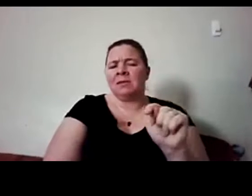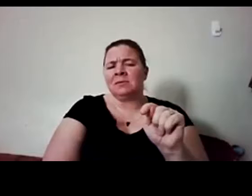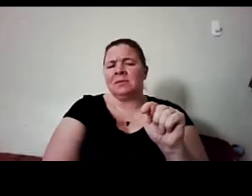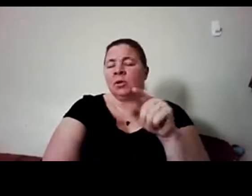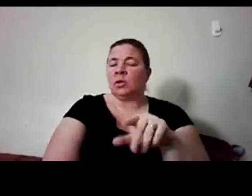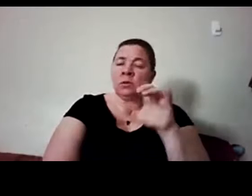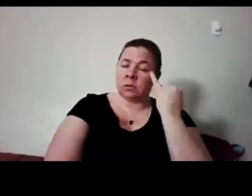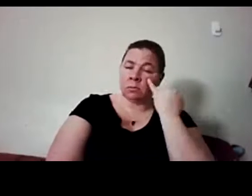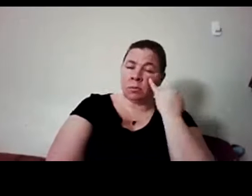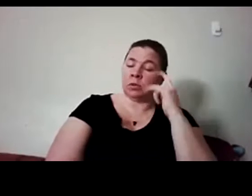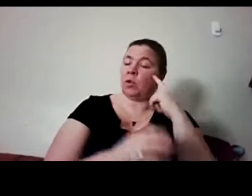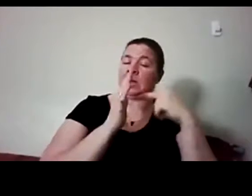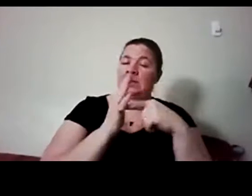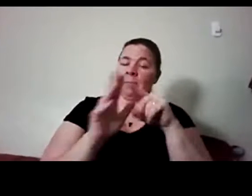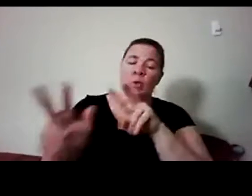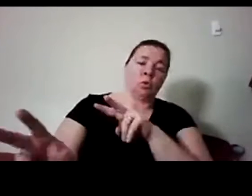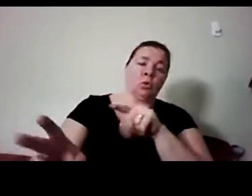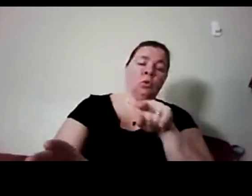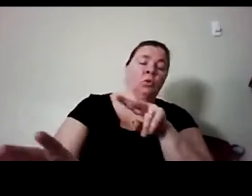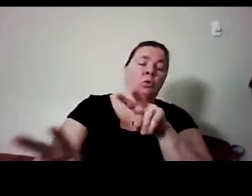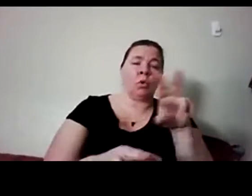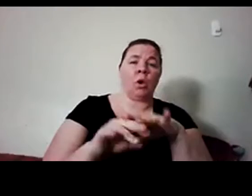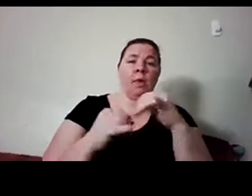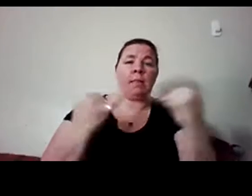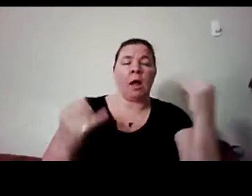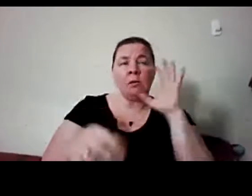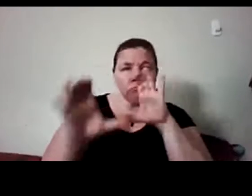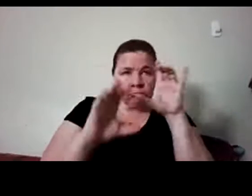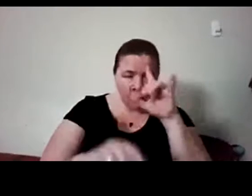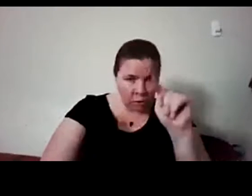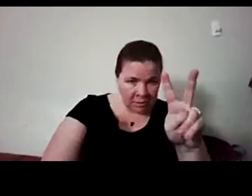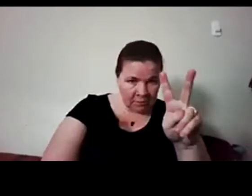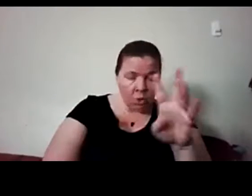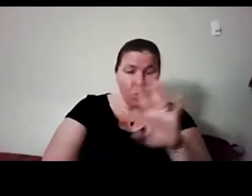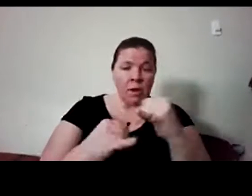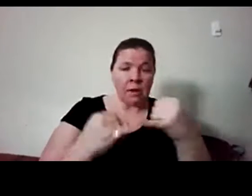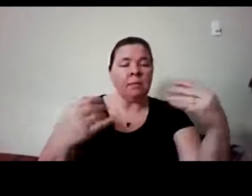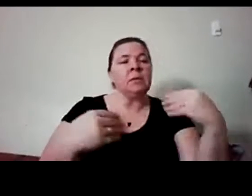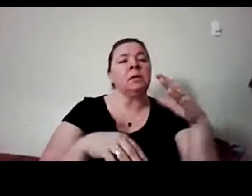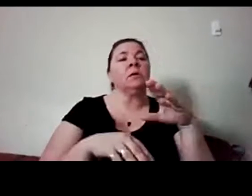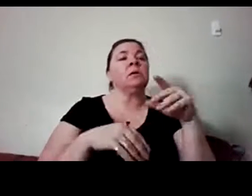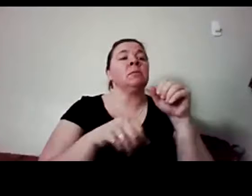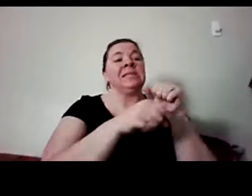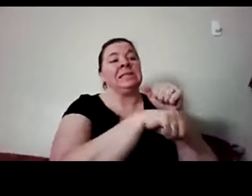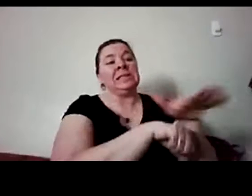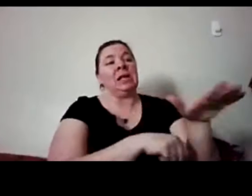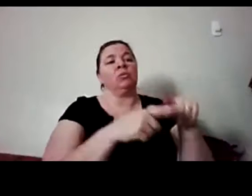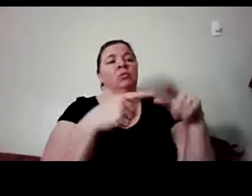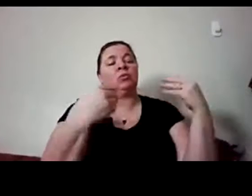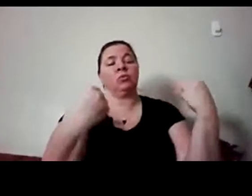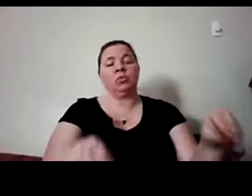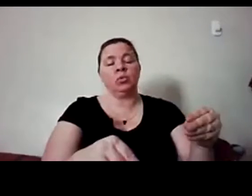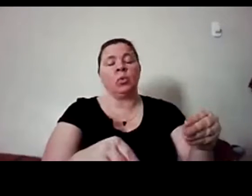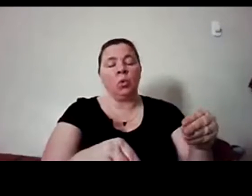for example, and somebody sends you to a store online that sells TV. Your chances